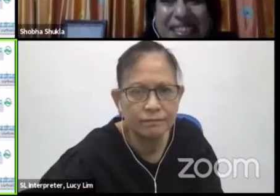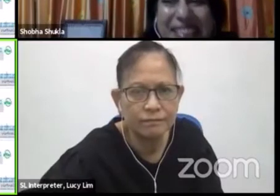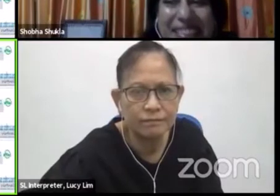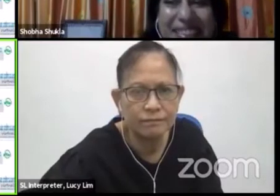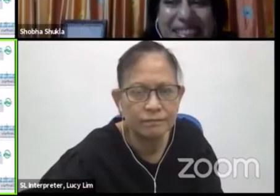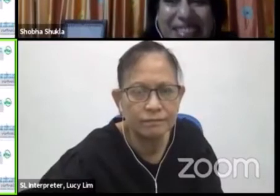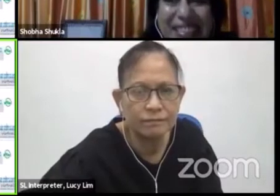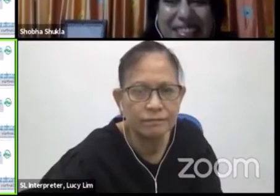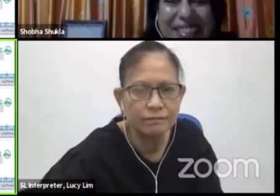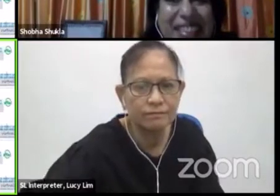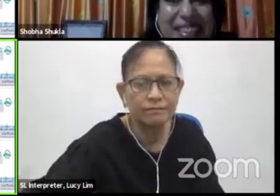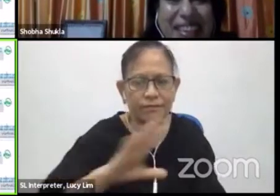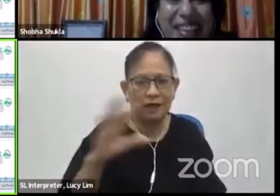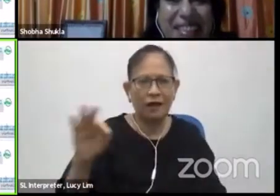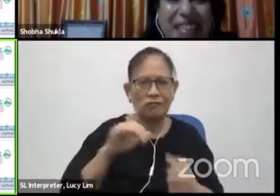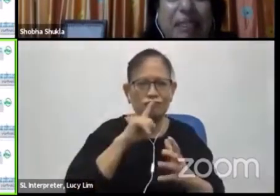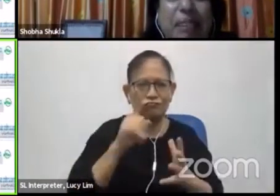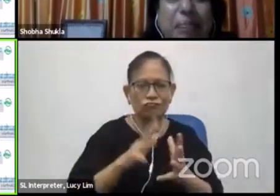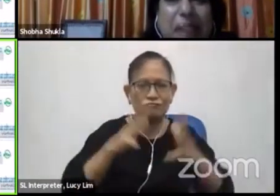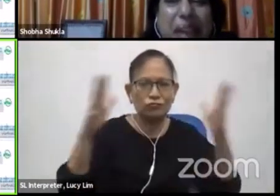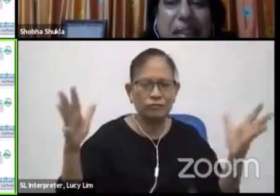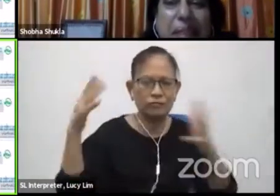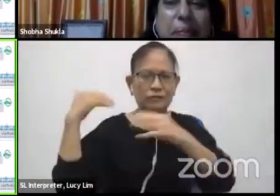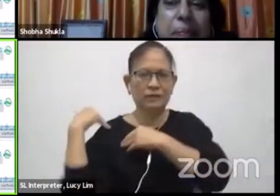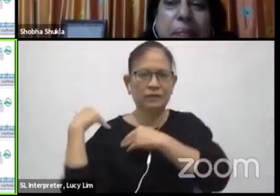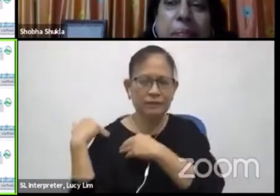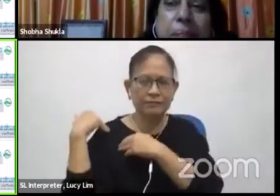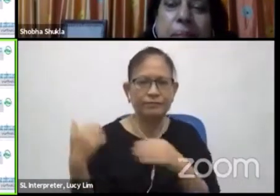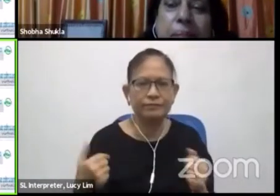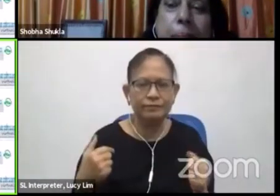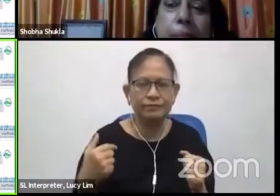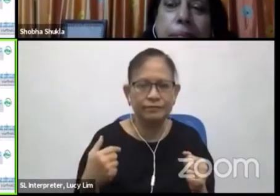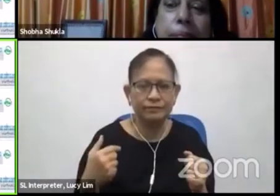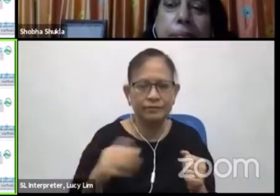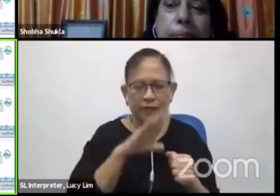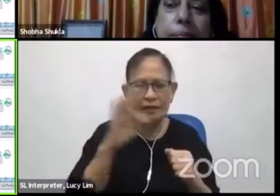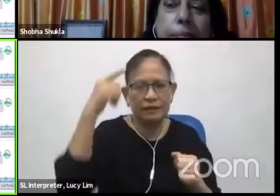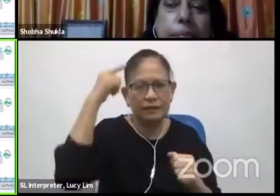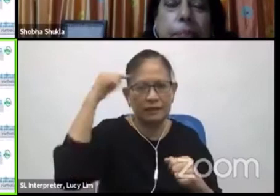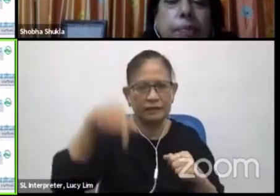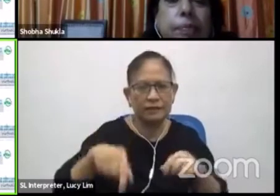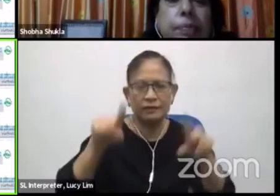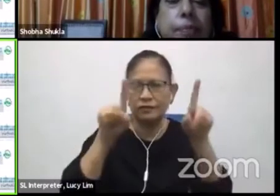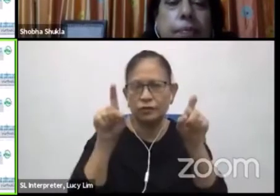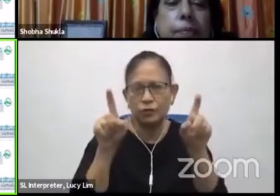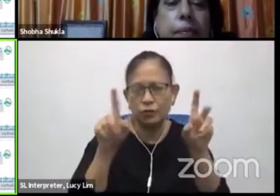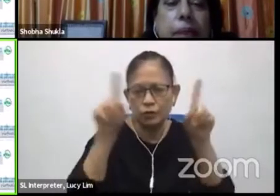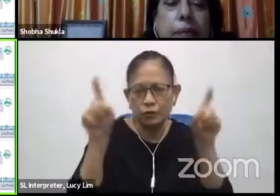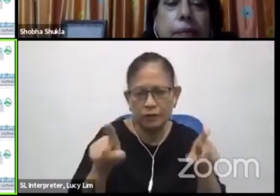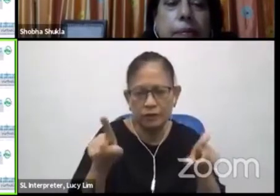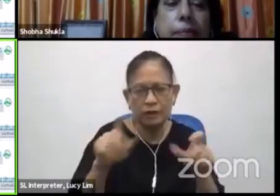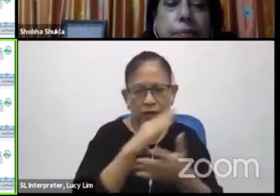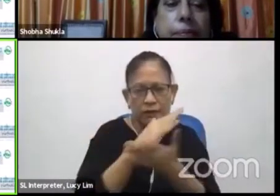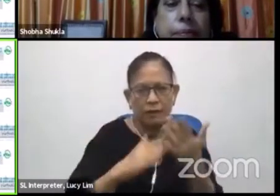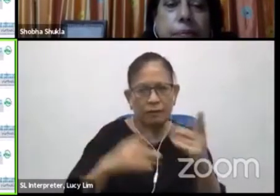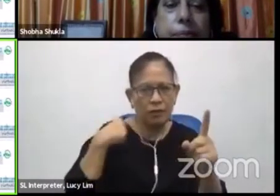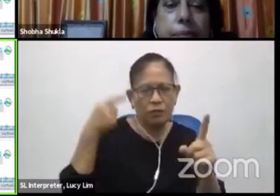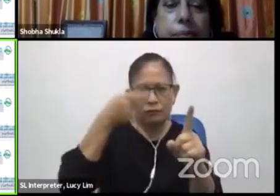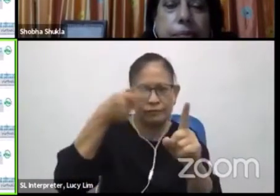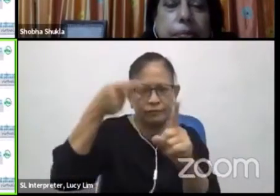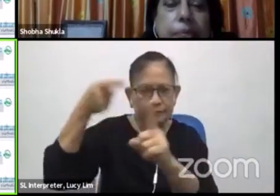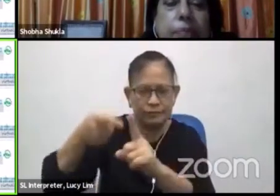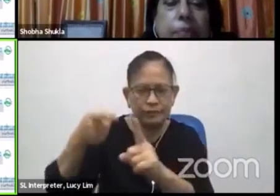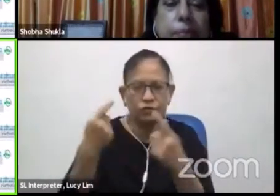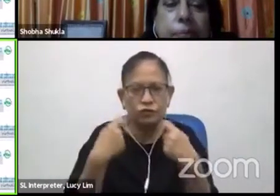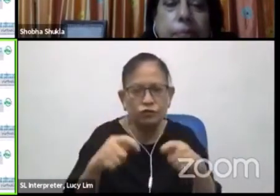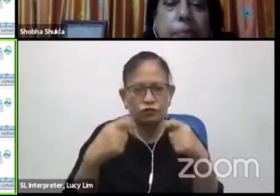Oh, that's a huge responsibility to carry. Yes. But I think this question really highlights some of the points that I was trying to make